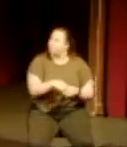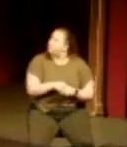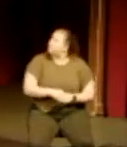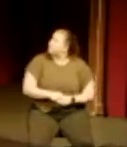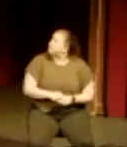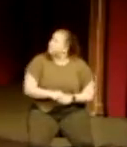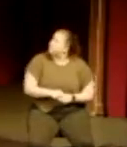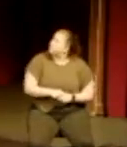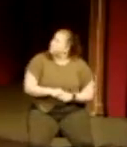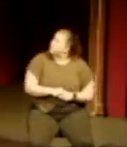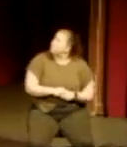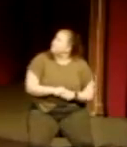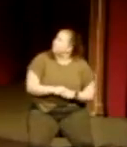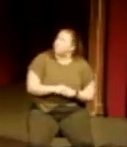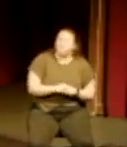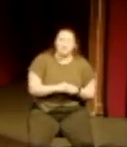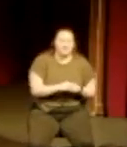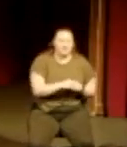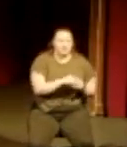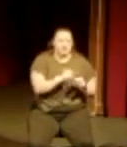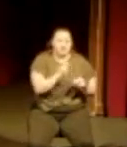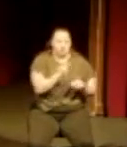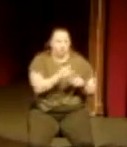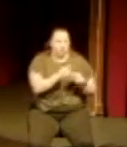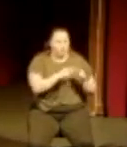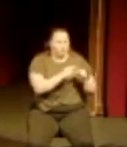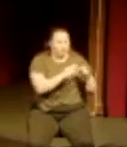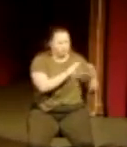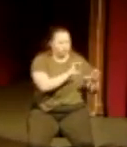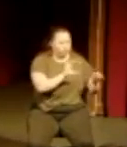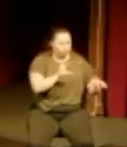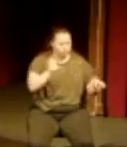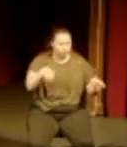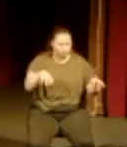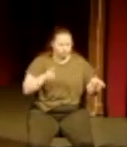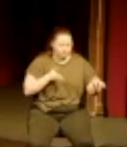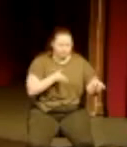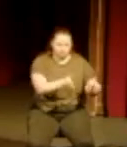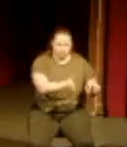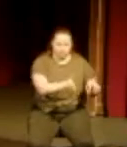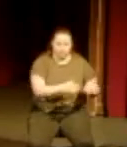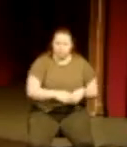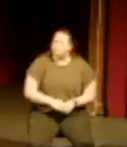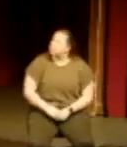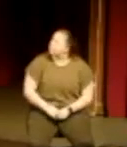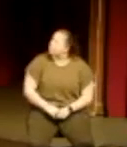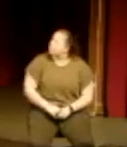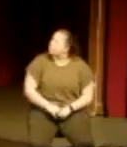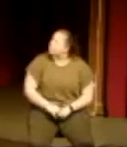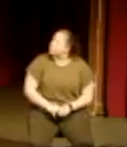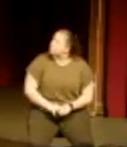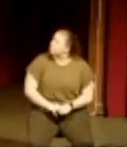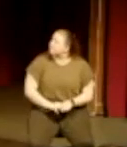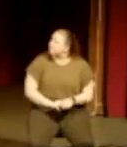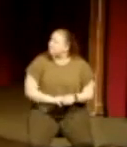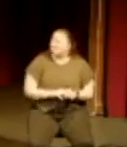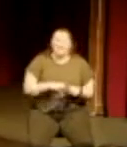between the 2 buildings on the way out to the University Center. again, gathering